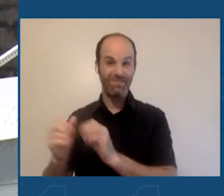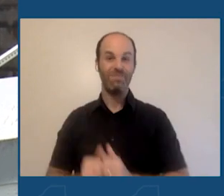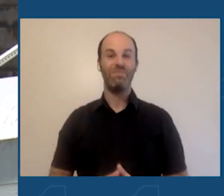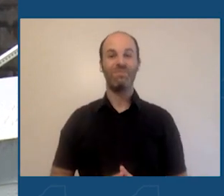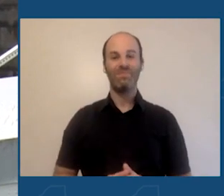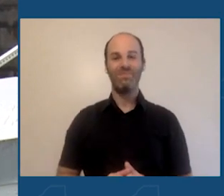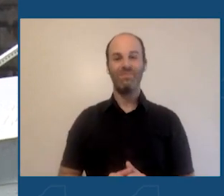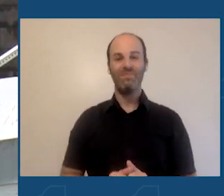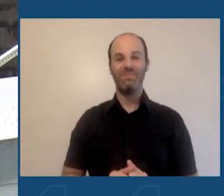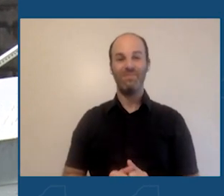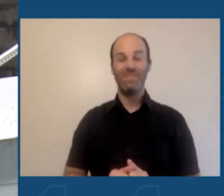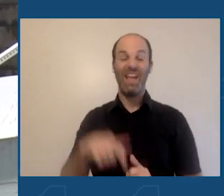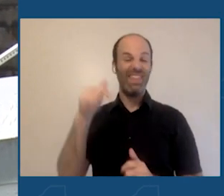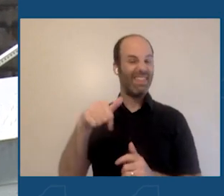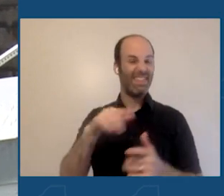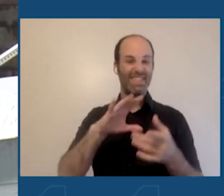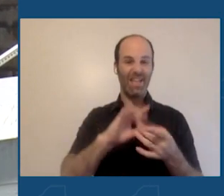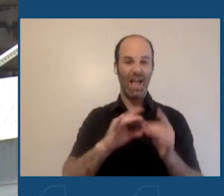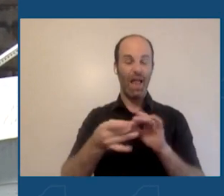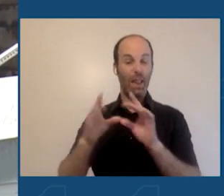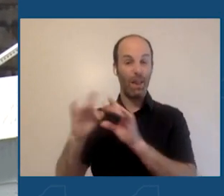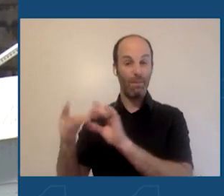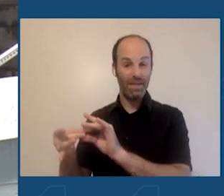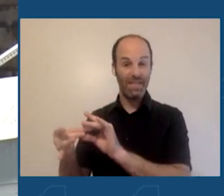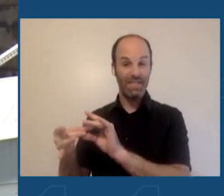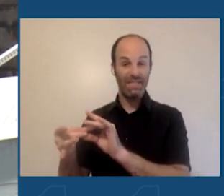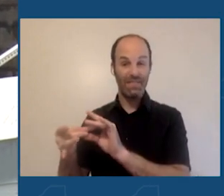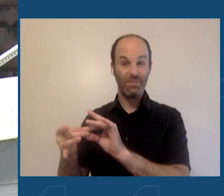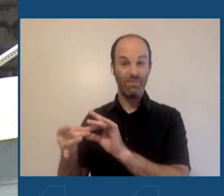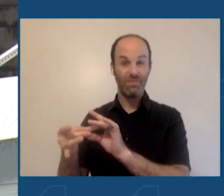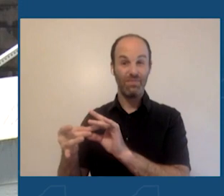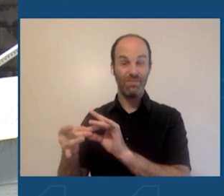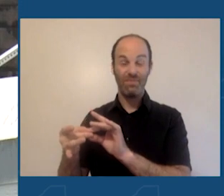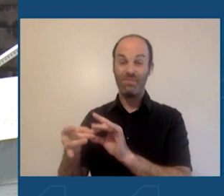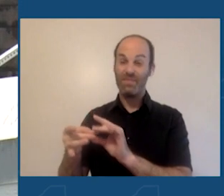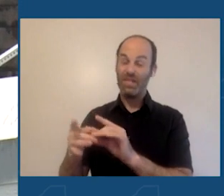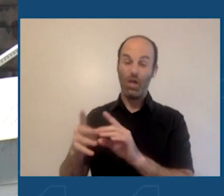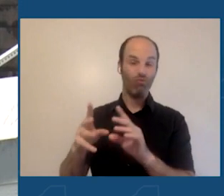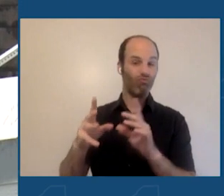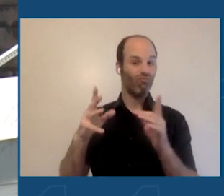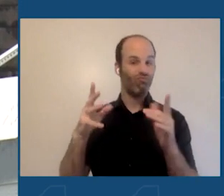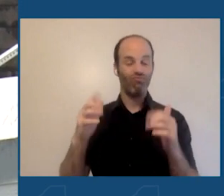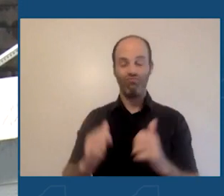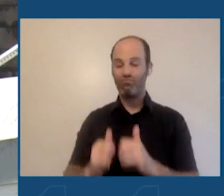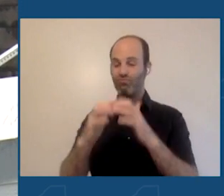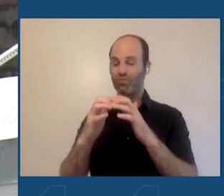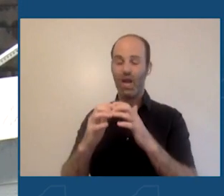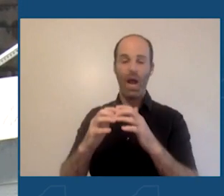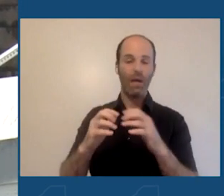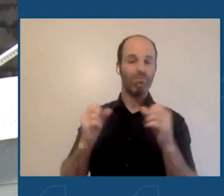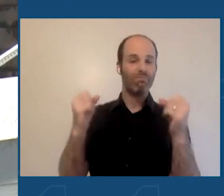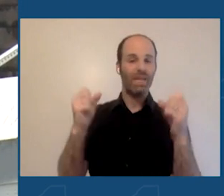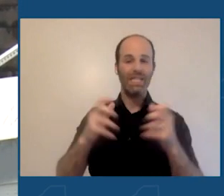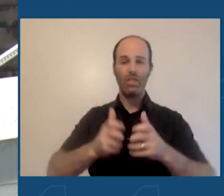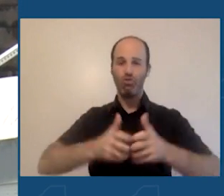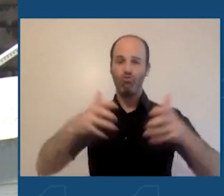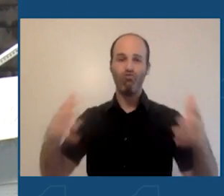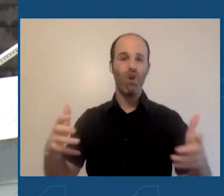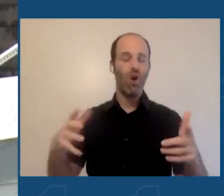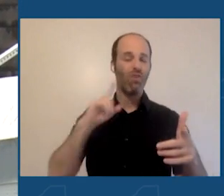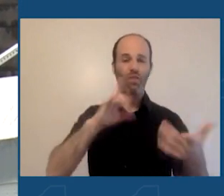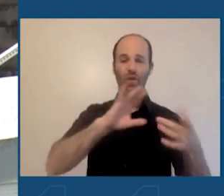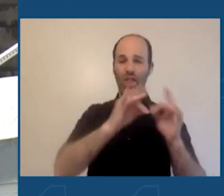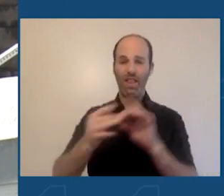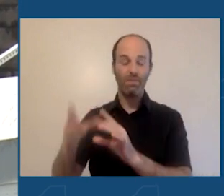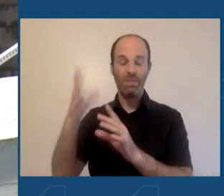These Olympics spurred tremendous growth in the Olympics because of the successes of